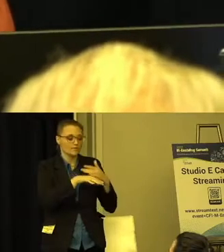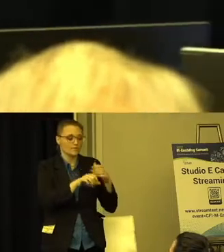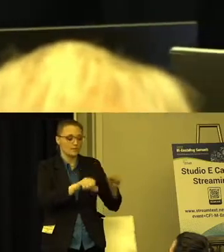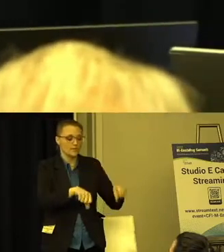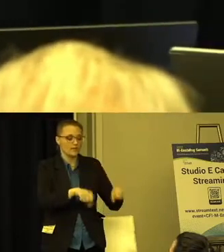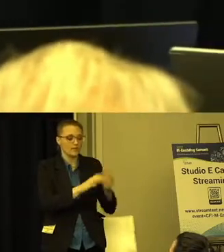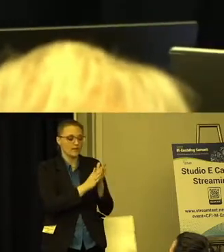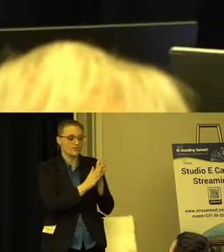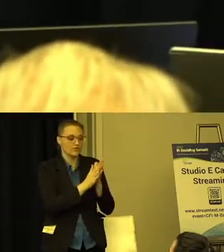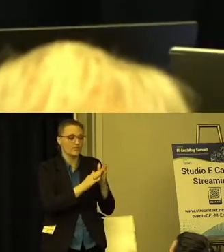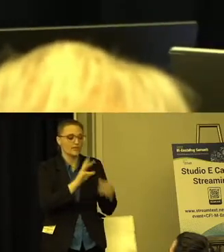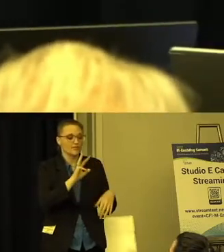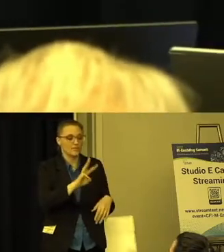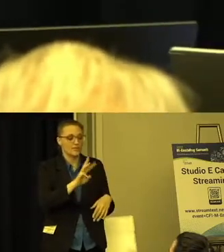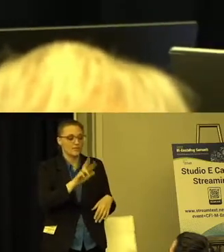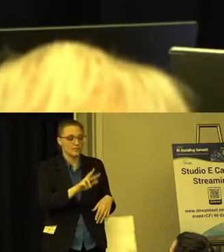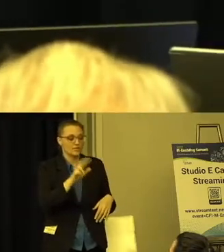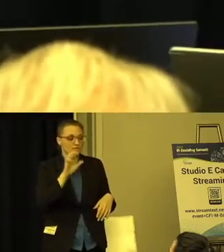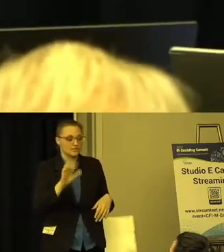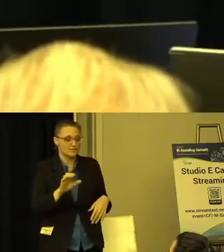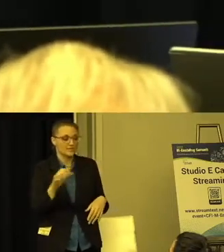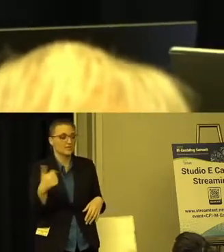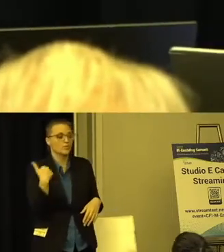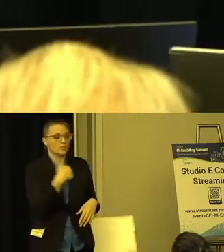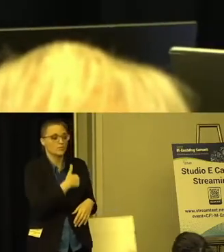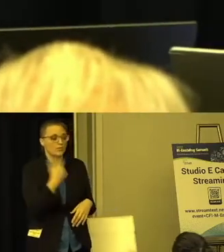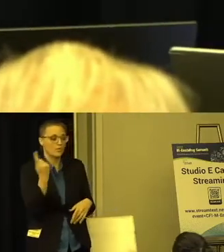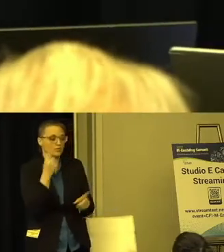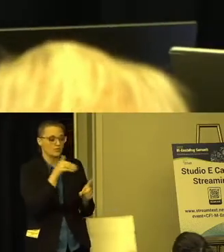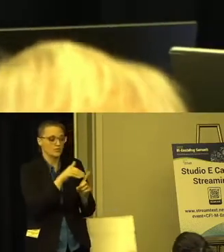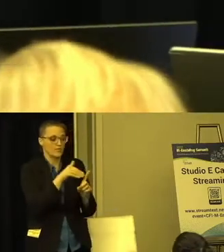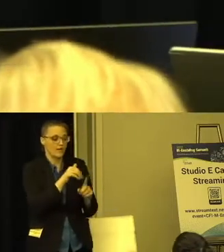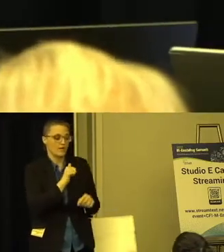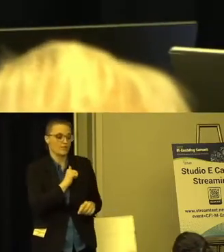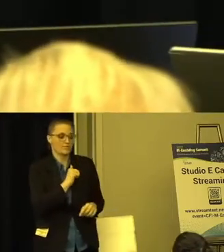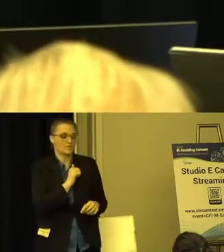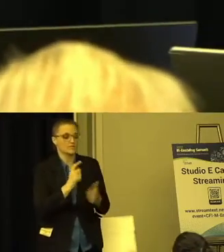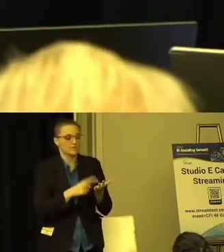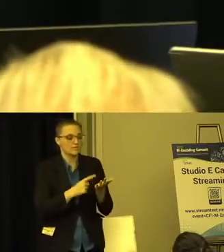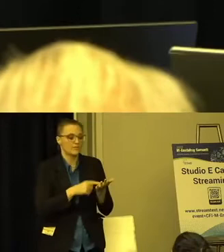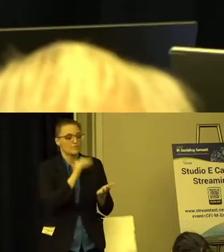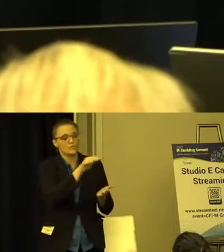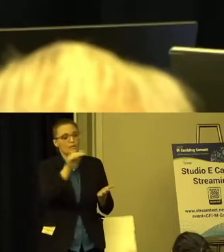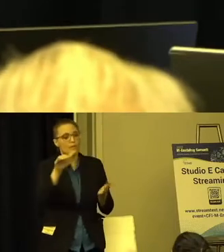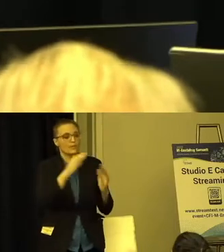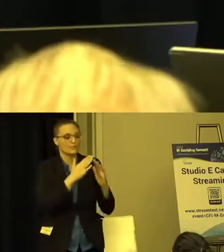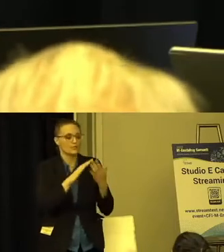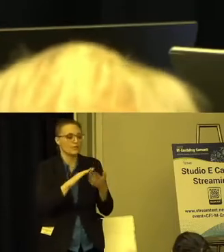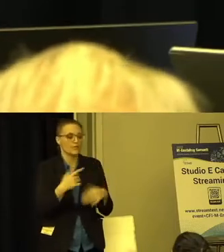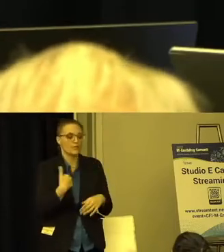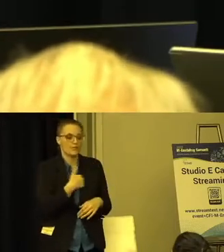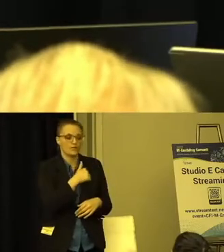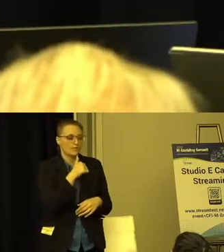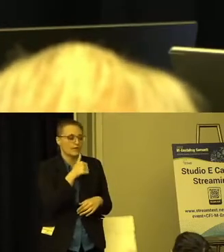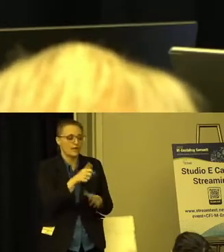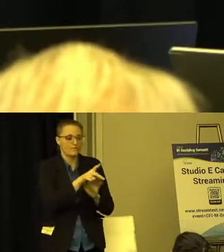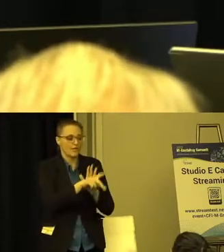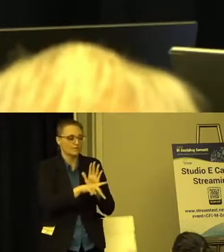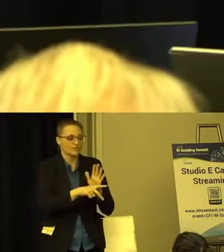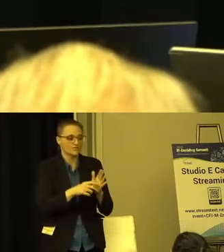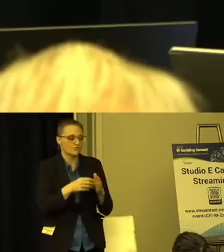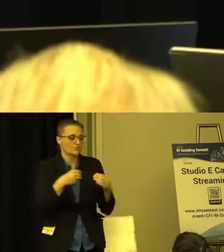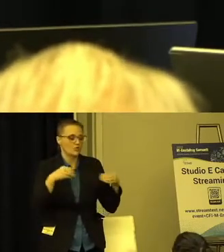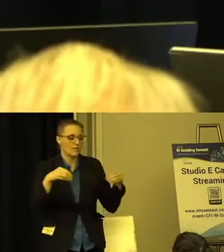W3C, we've always had to remind ourselves and sometimes remind the community that we are not a policy